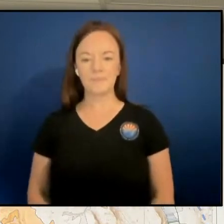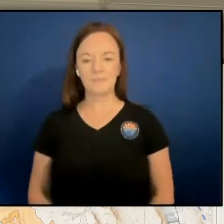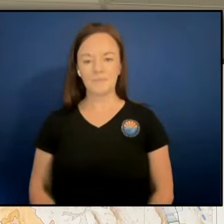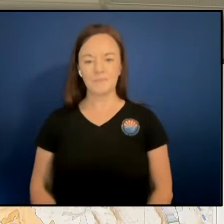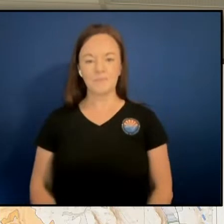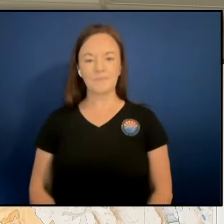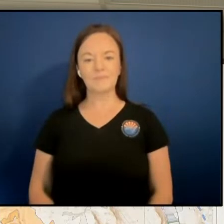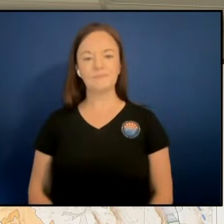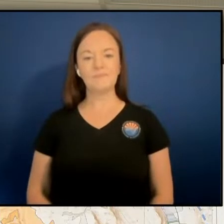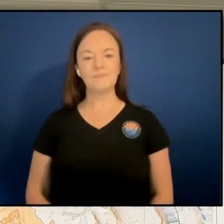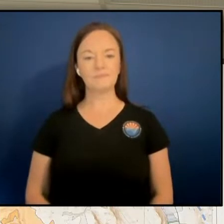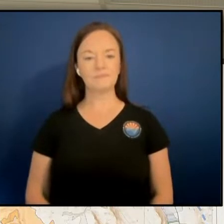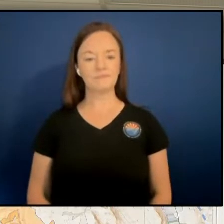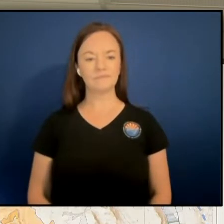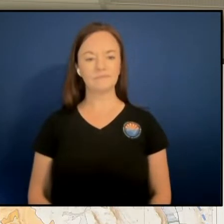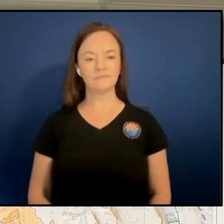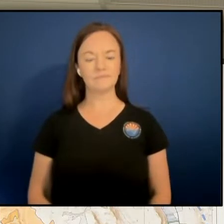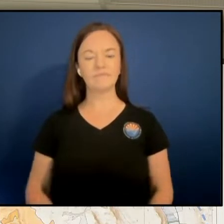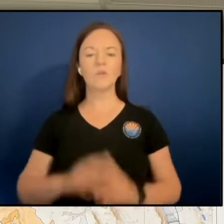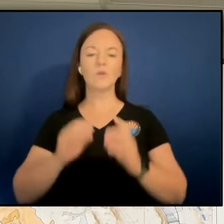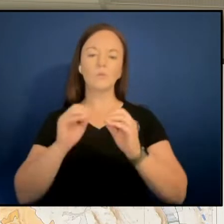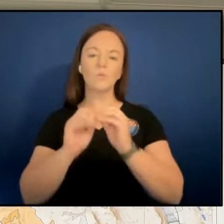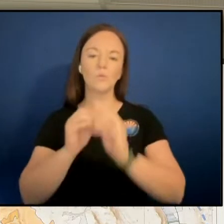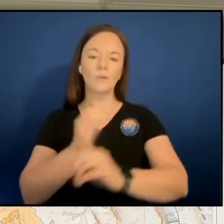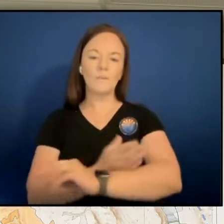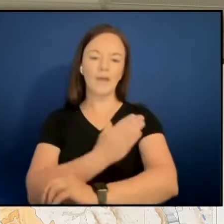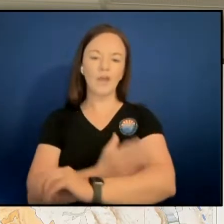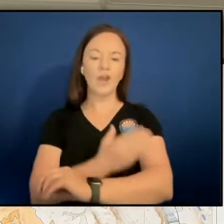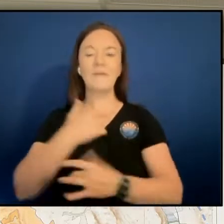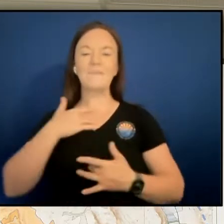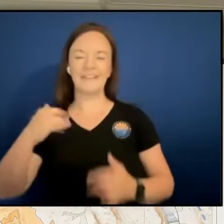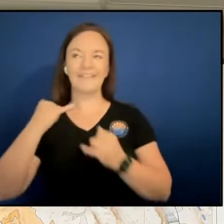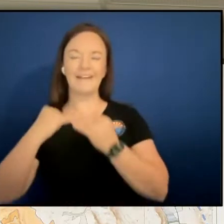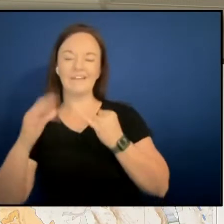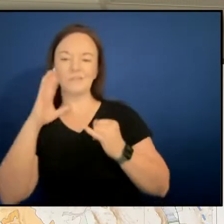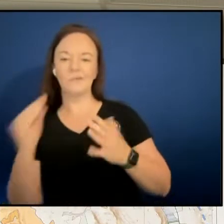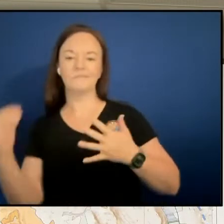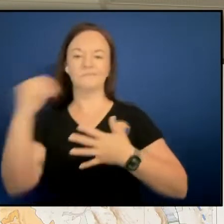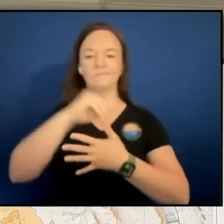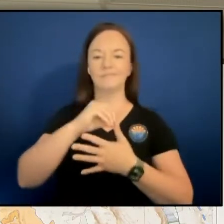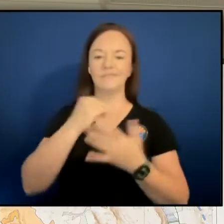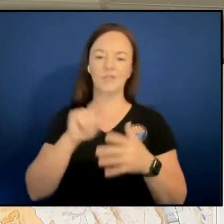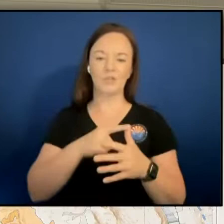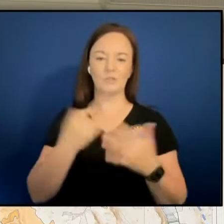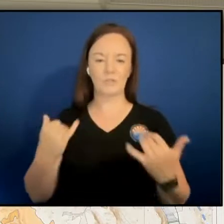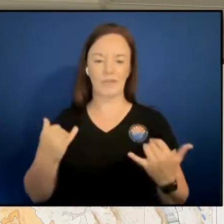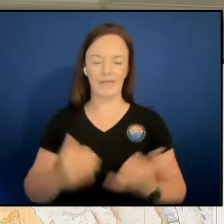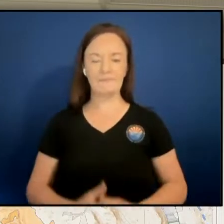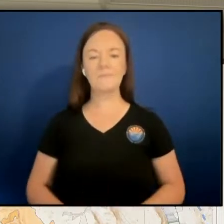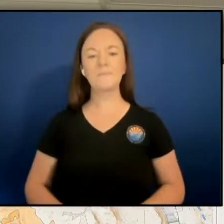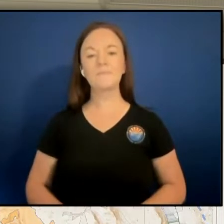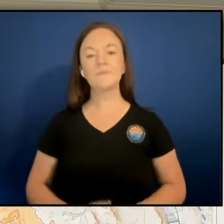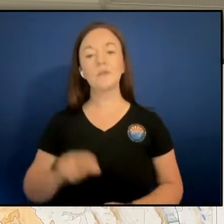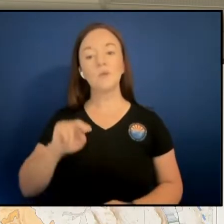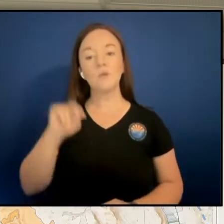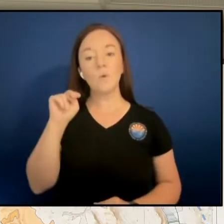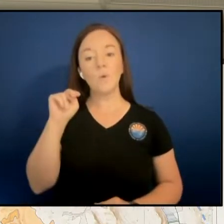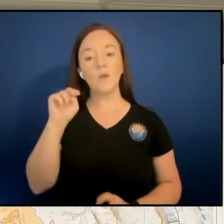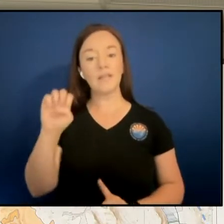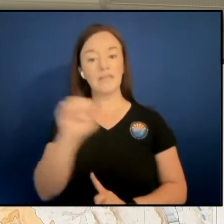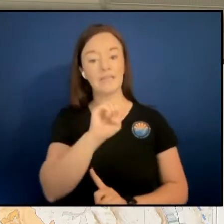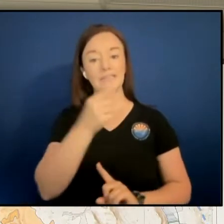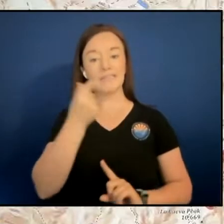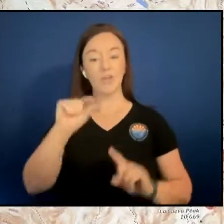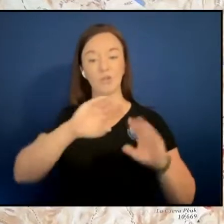All right, we'll start with repair because I always do them last. Over here on the northeast side, As you can see, we got the green all the way up across the top of the peak